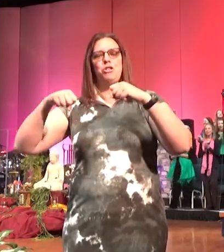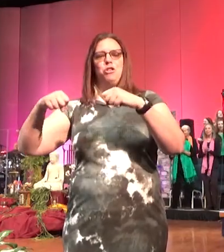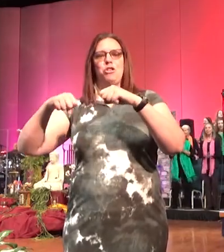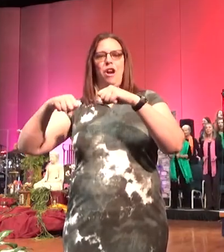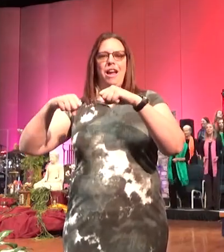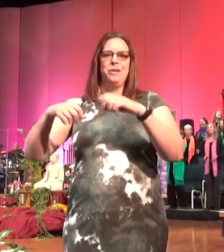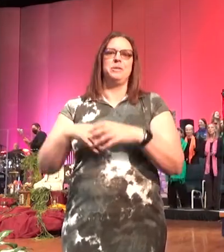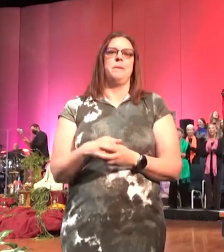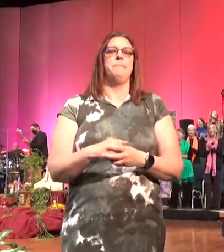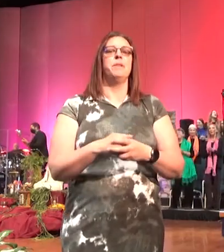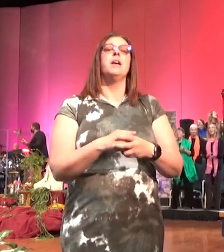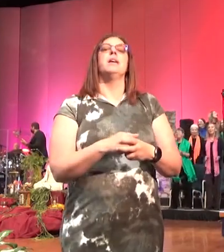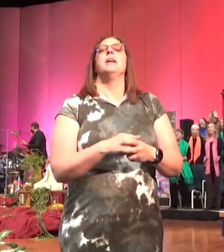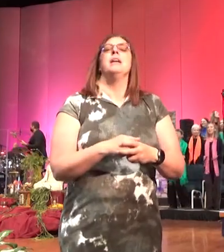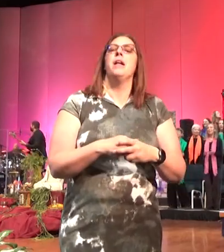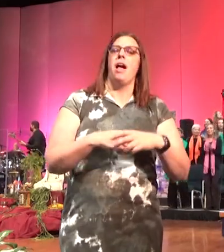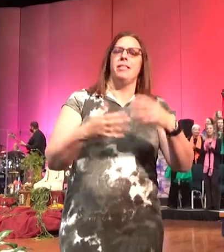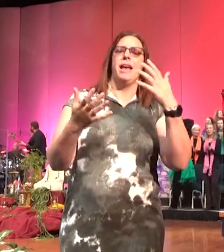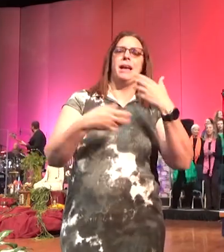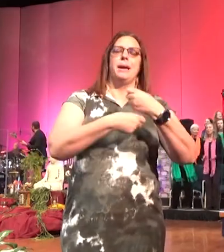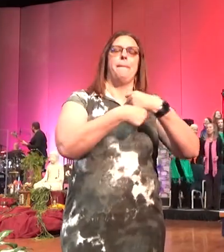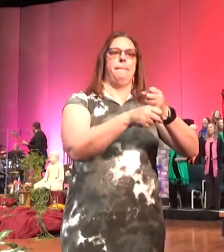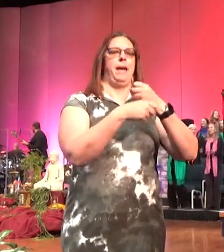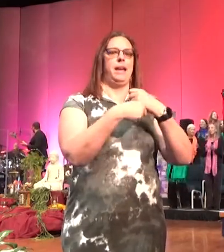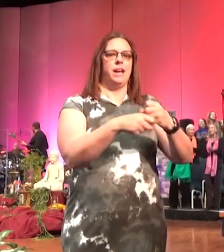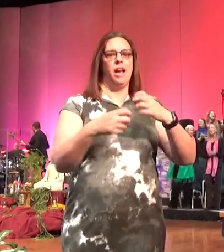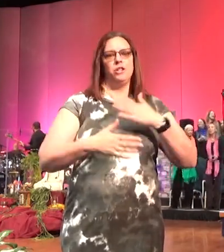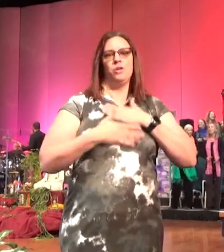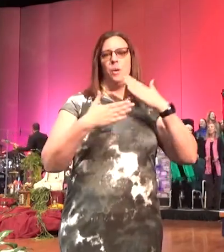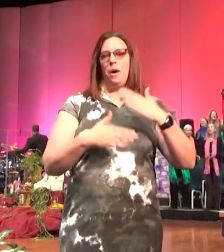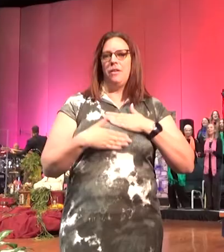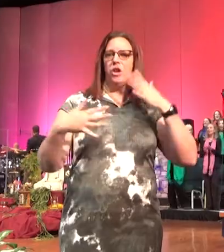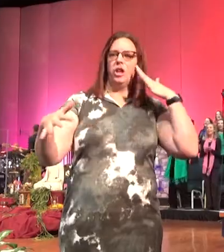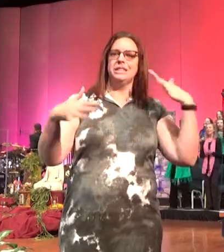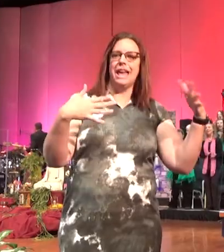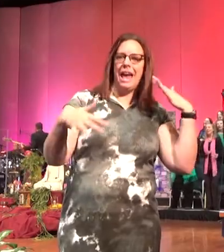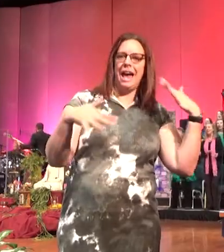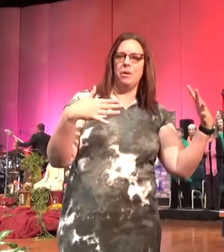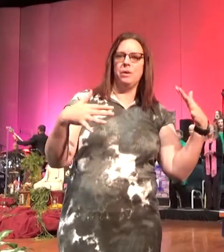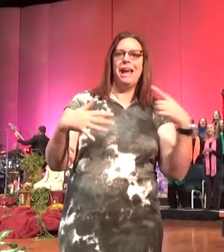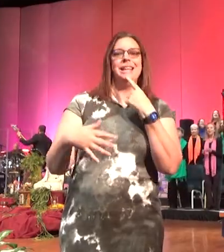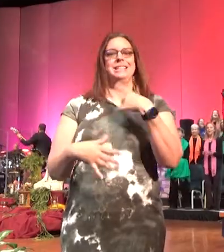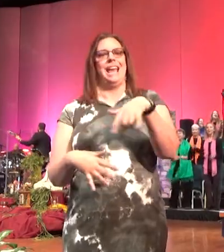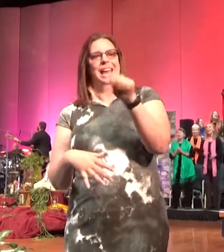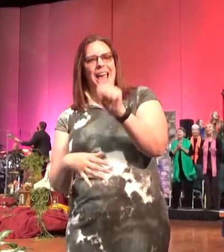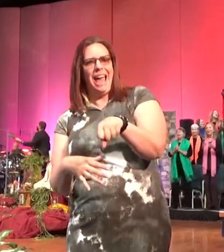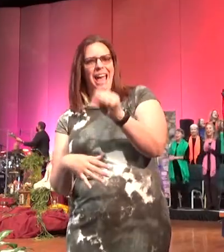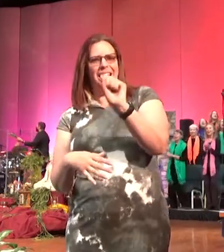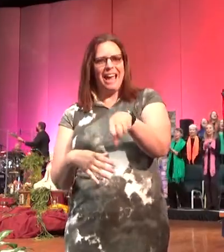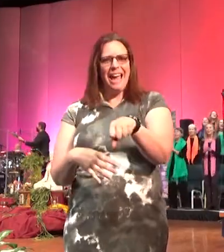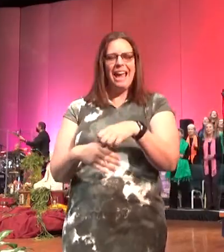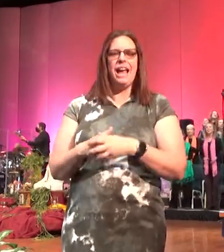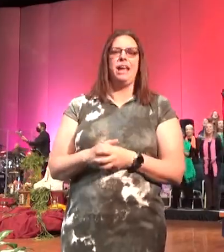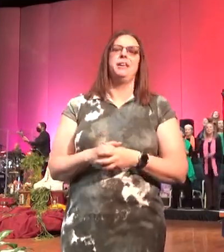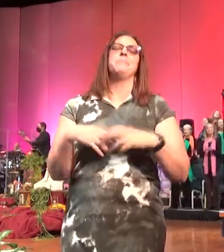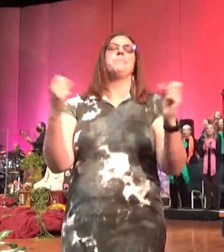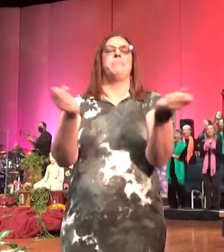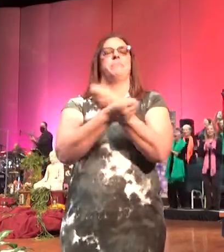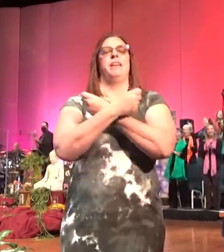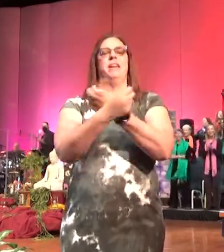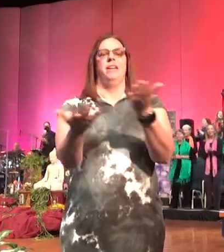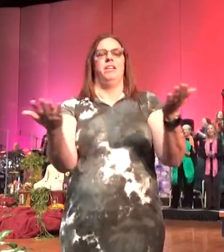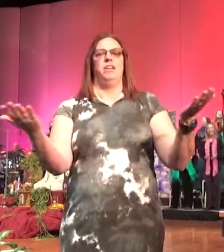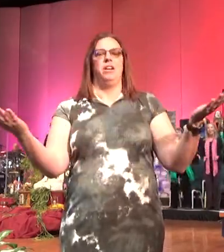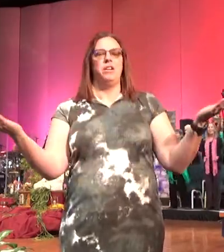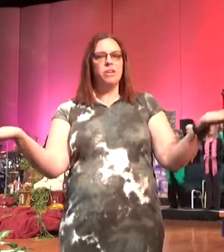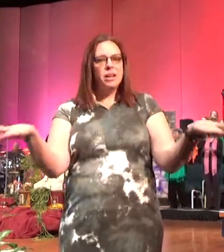holy ground. Let us make a joyful sound and say, hey, hey, hey, hey. Everybody,